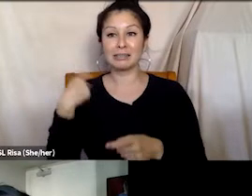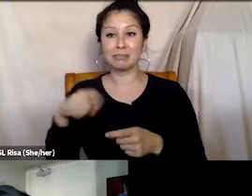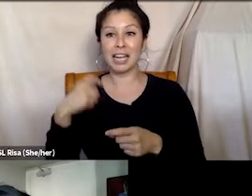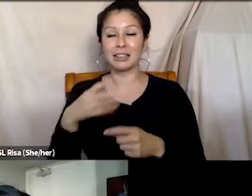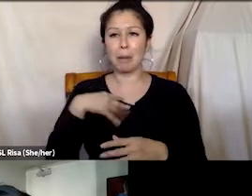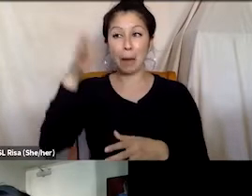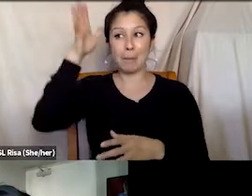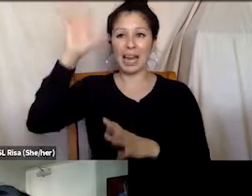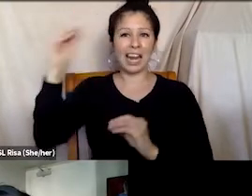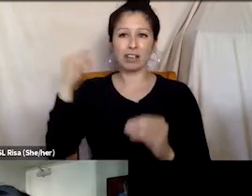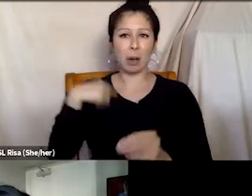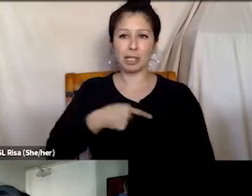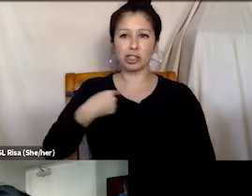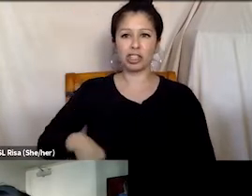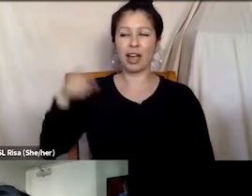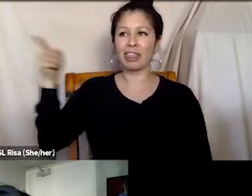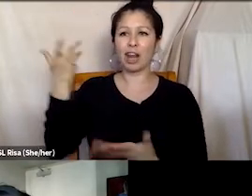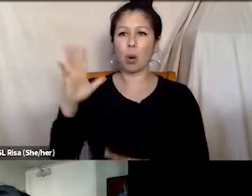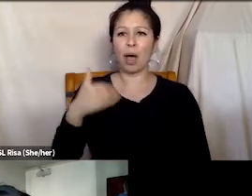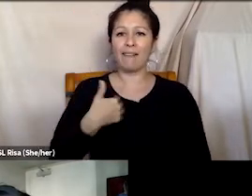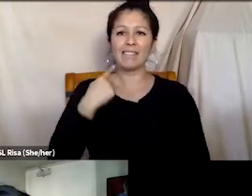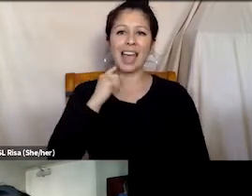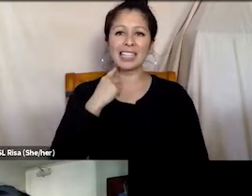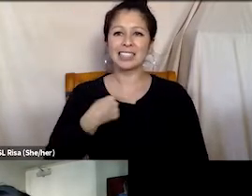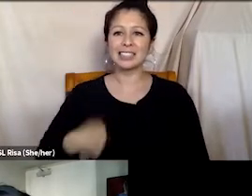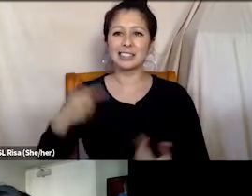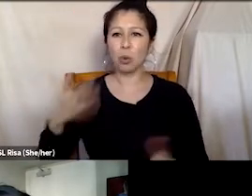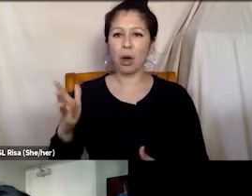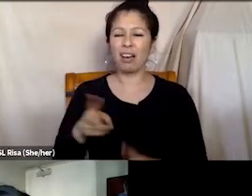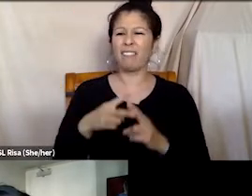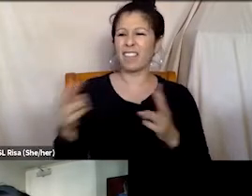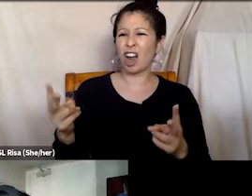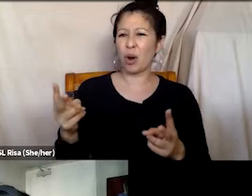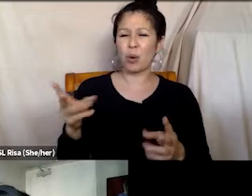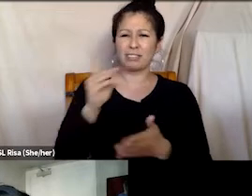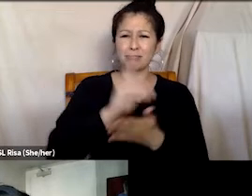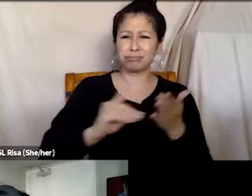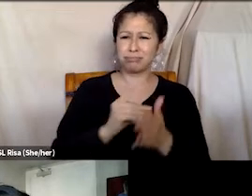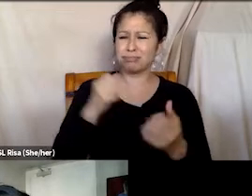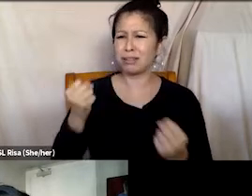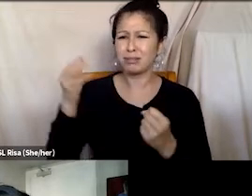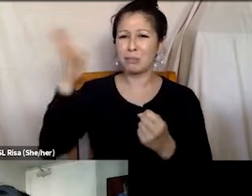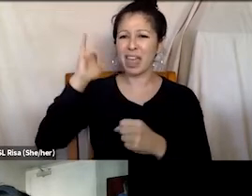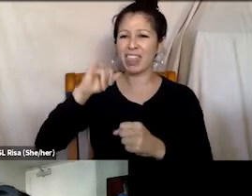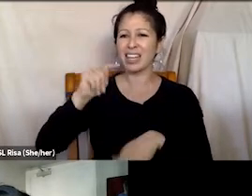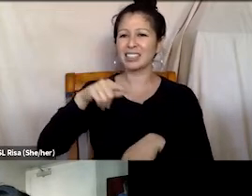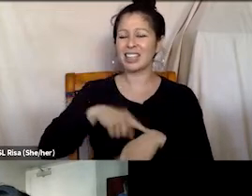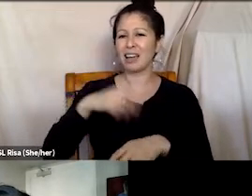never taught me Chinese because they didn't want us to have a Chinese accent. It was very discriminatory back in the